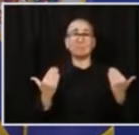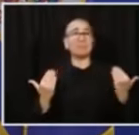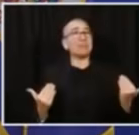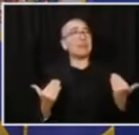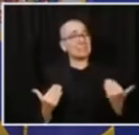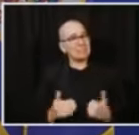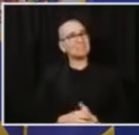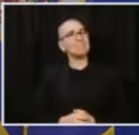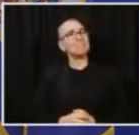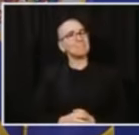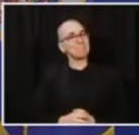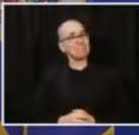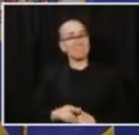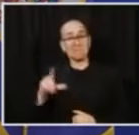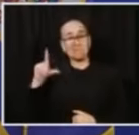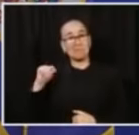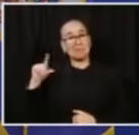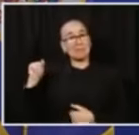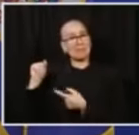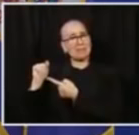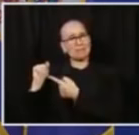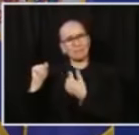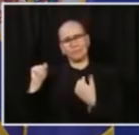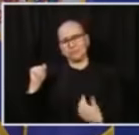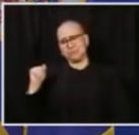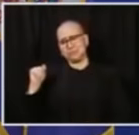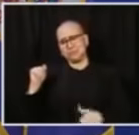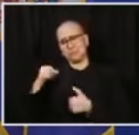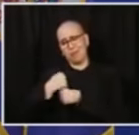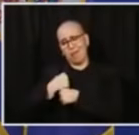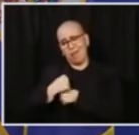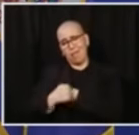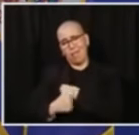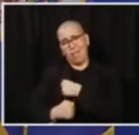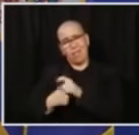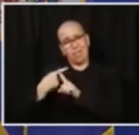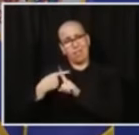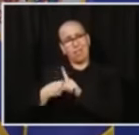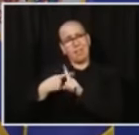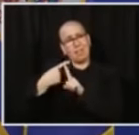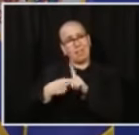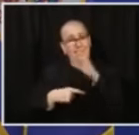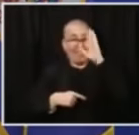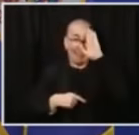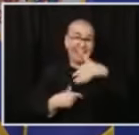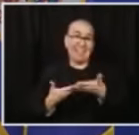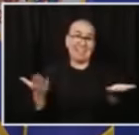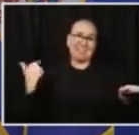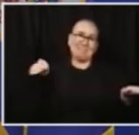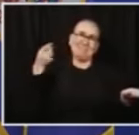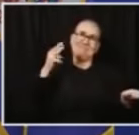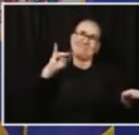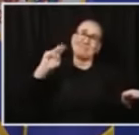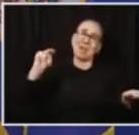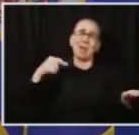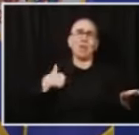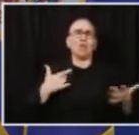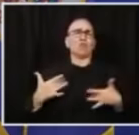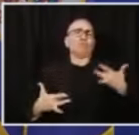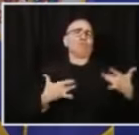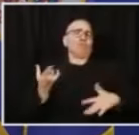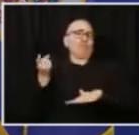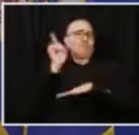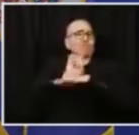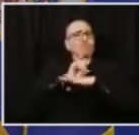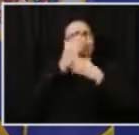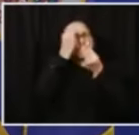news. So it's really nice to be able to be here to give you a briefing on the plans that have been so carefully put in place by